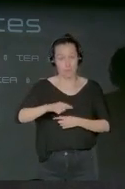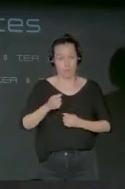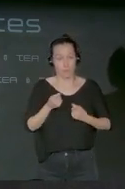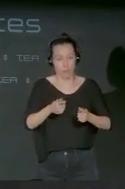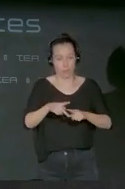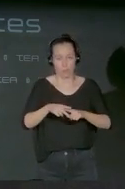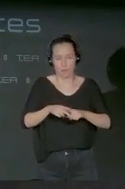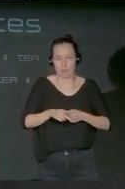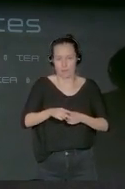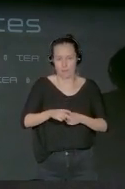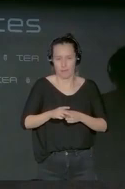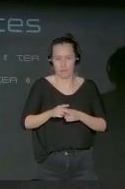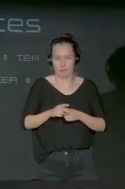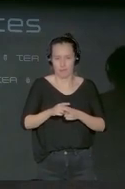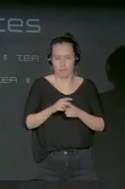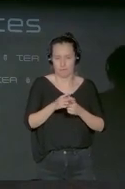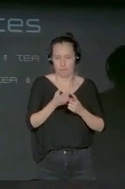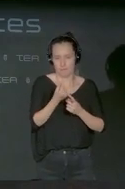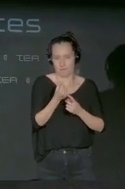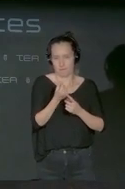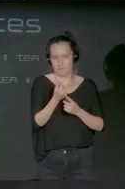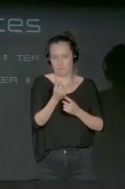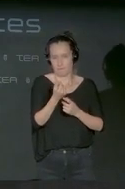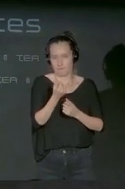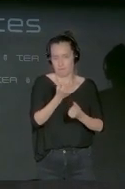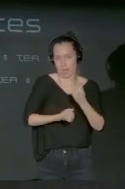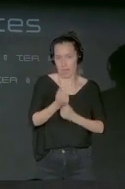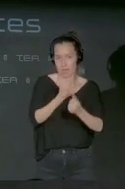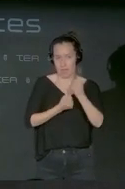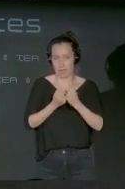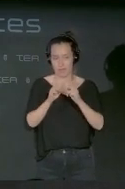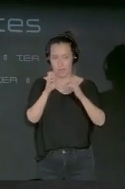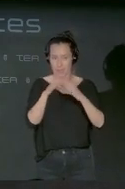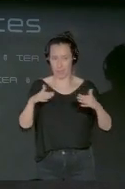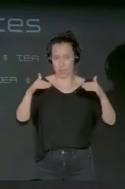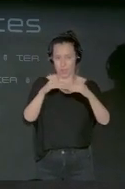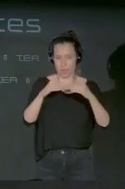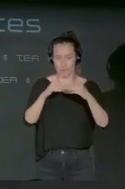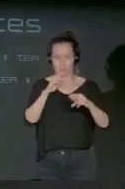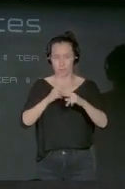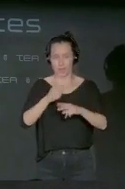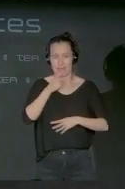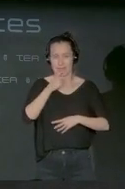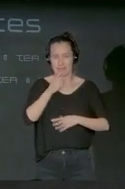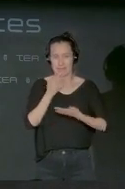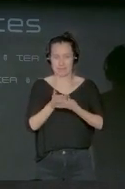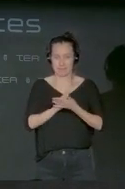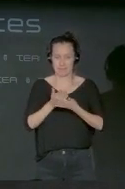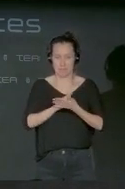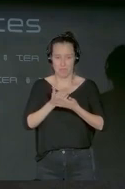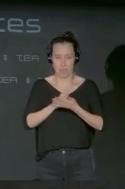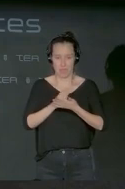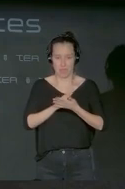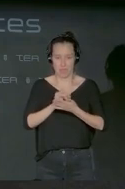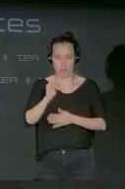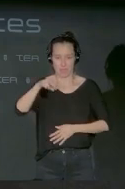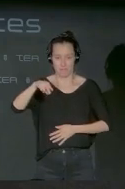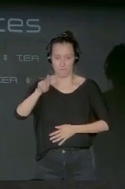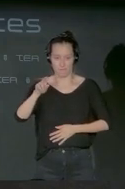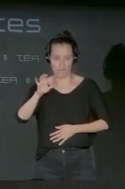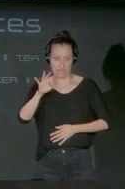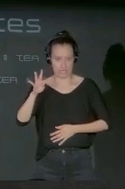Invest instrument, which is very recent, and we hope the first deal will be agreed with the European